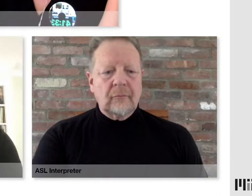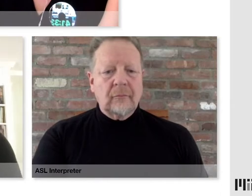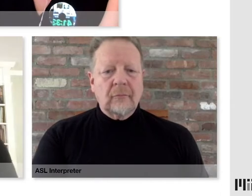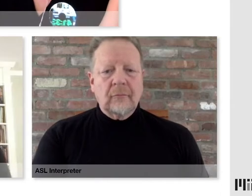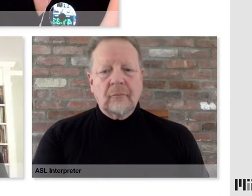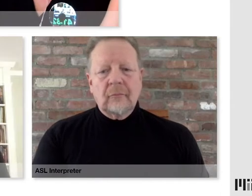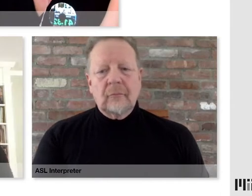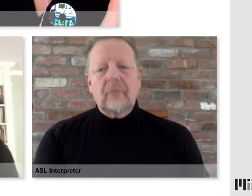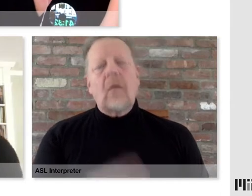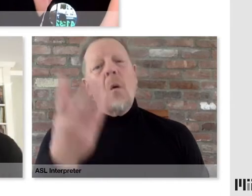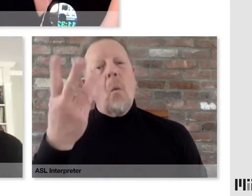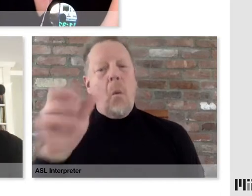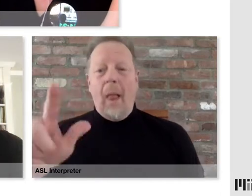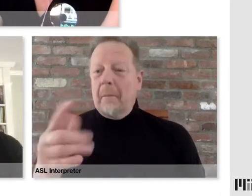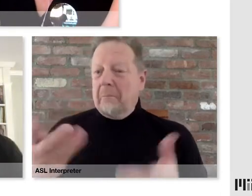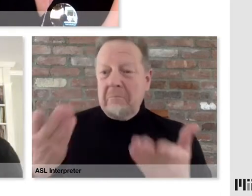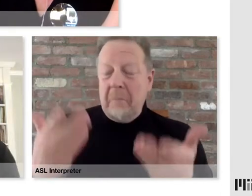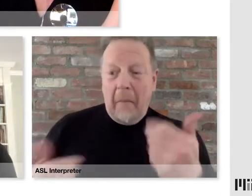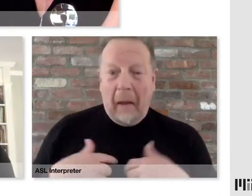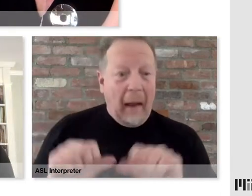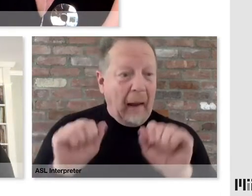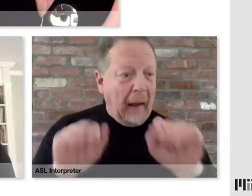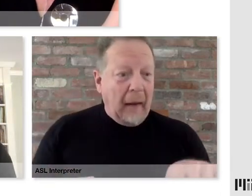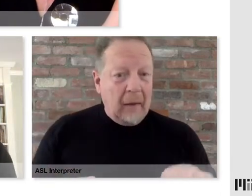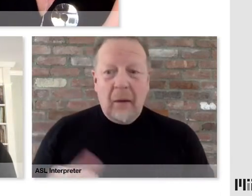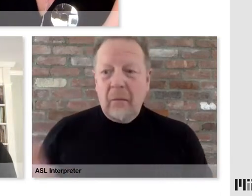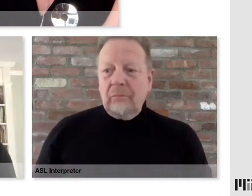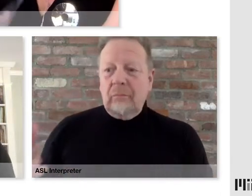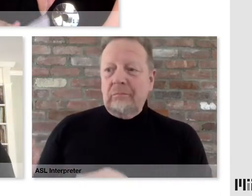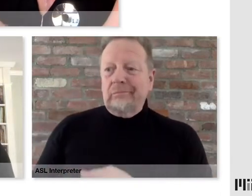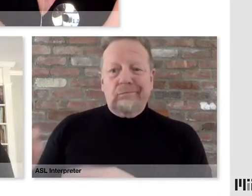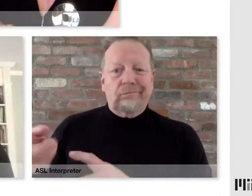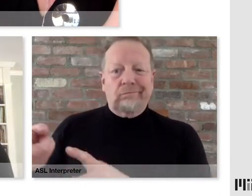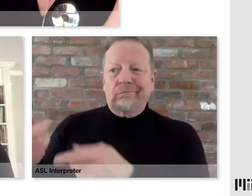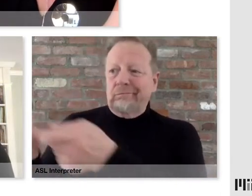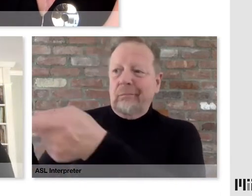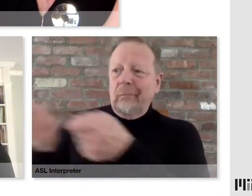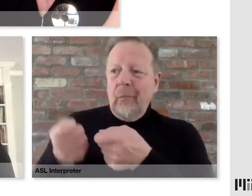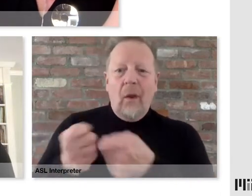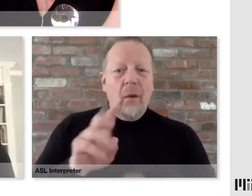Well, maybe I can bring Brandon in here.